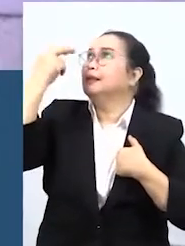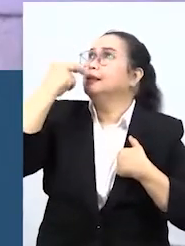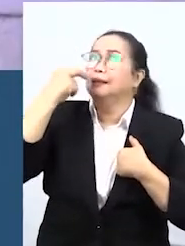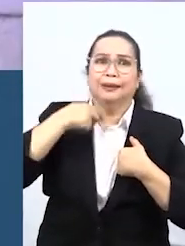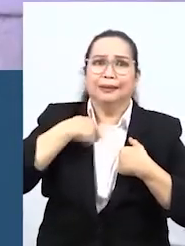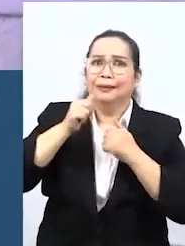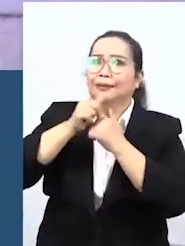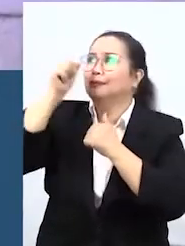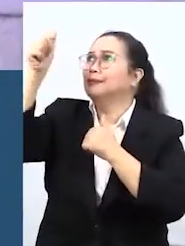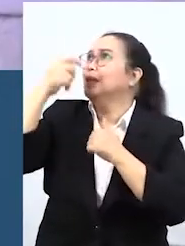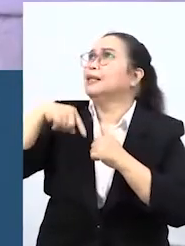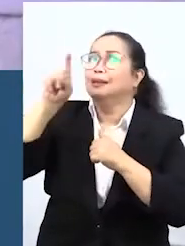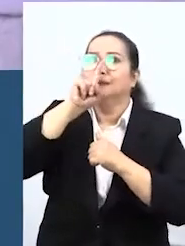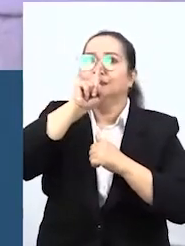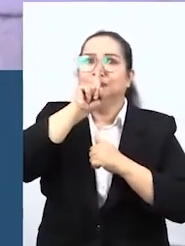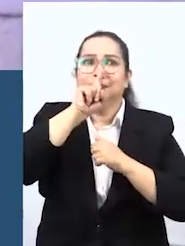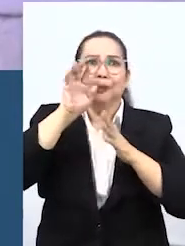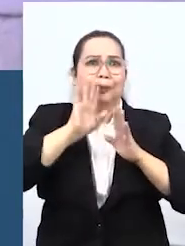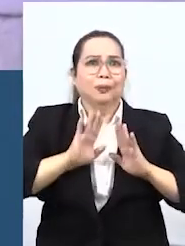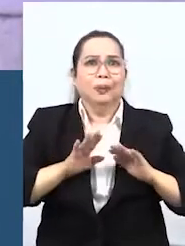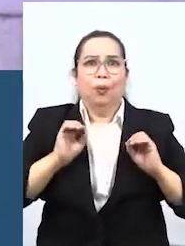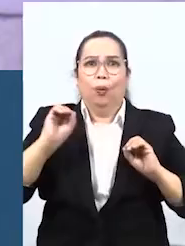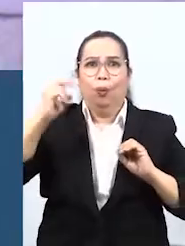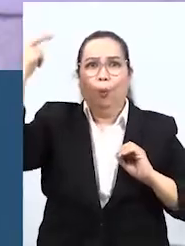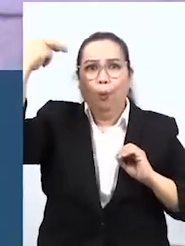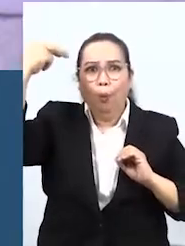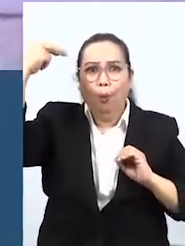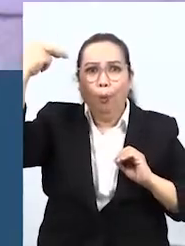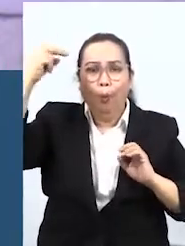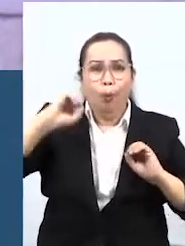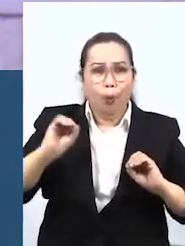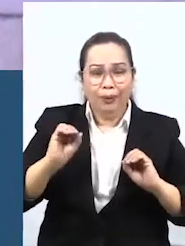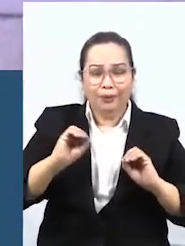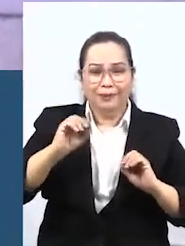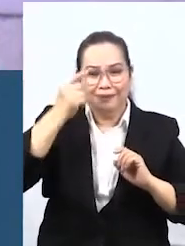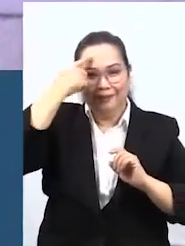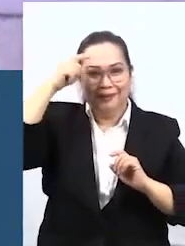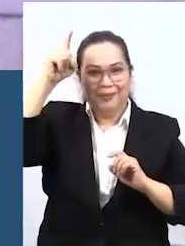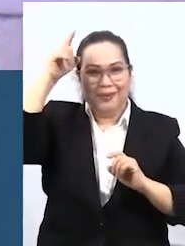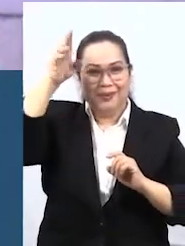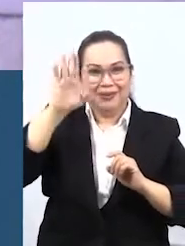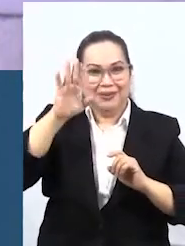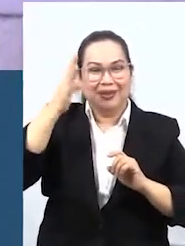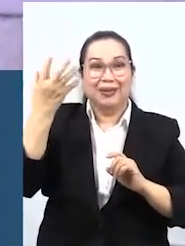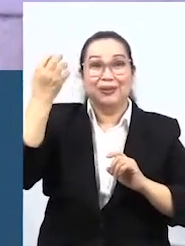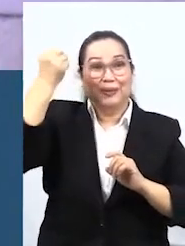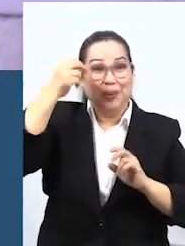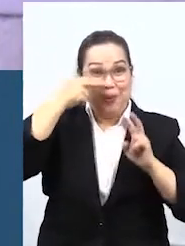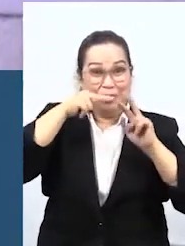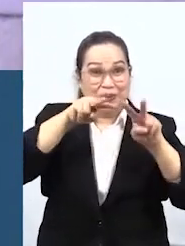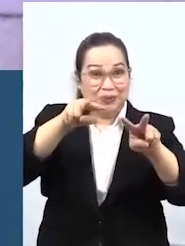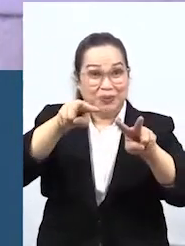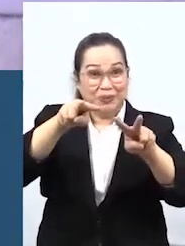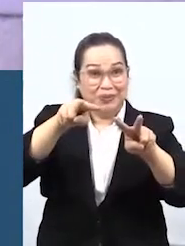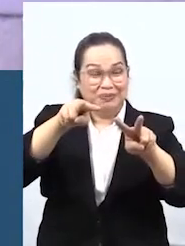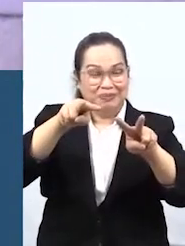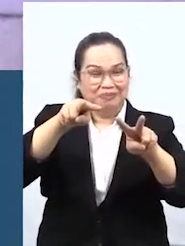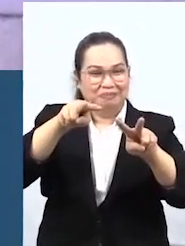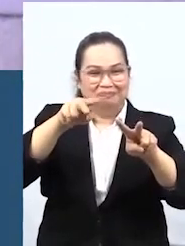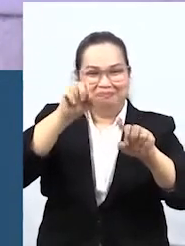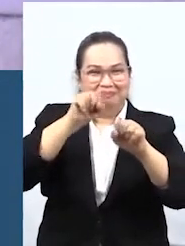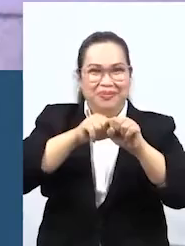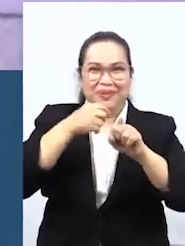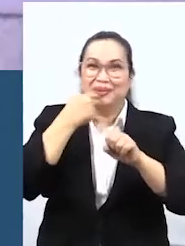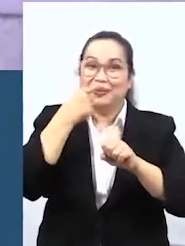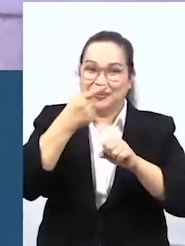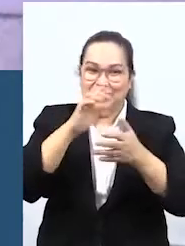distant and Silent because we do not see things from his Eternal perspective and so He told